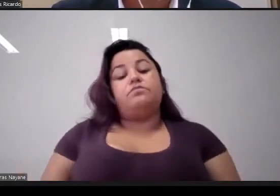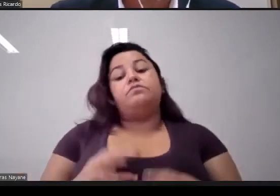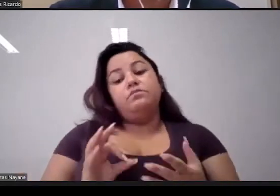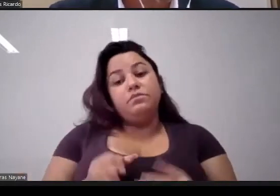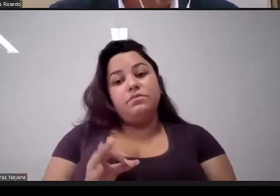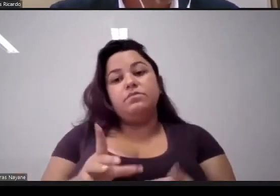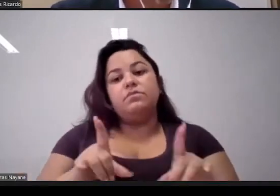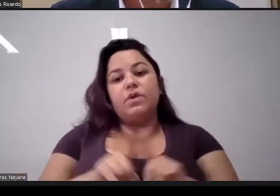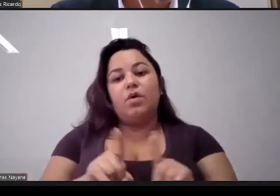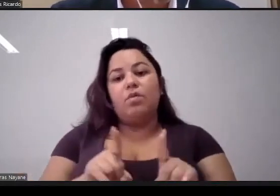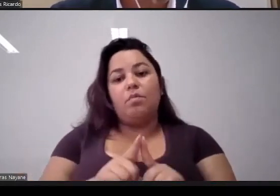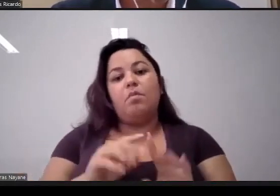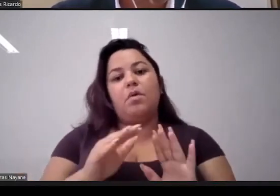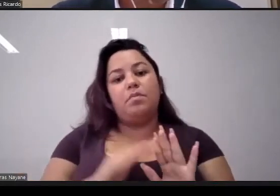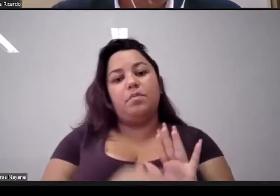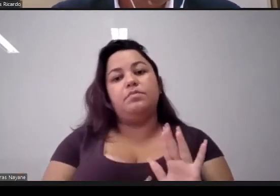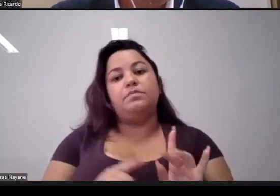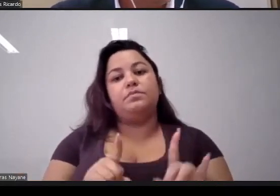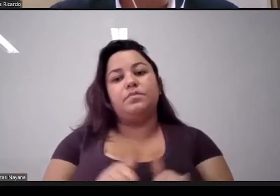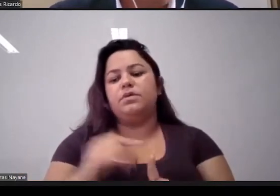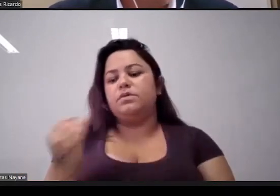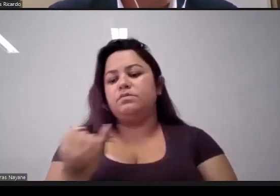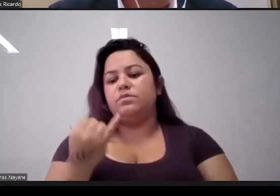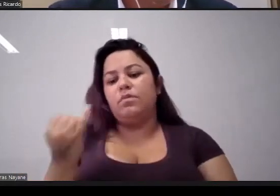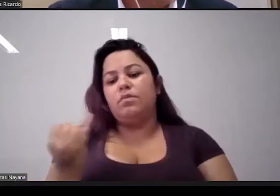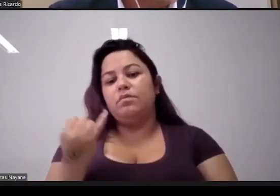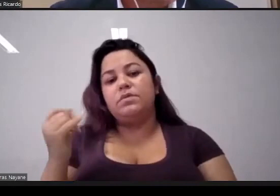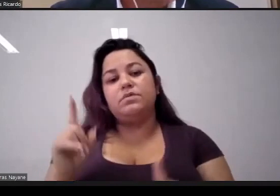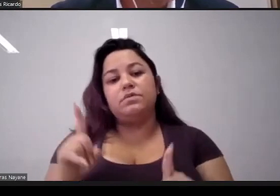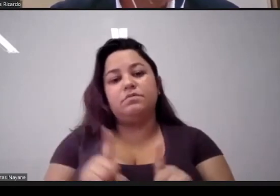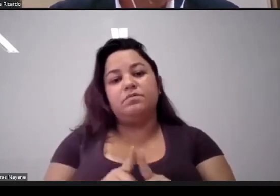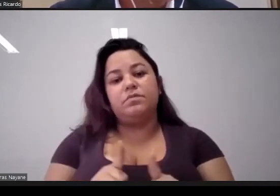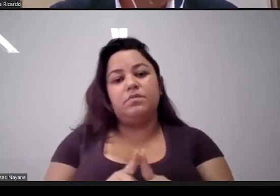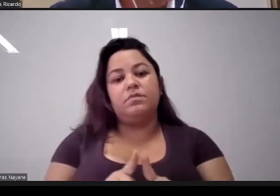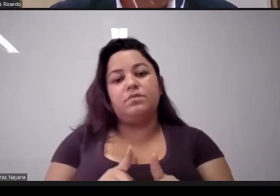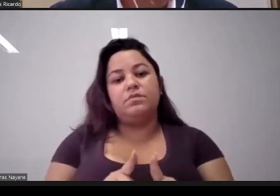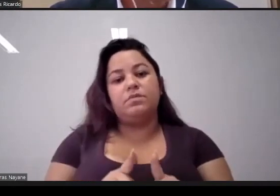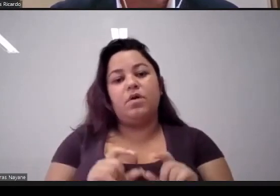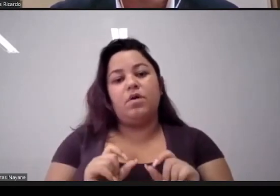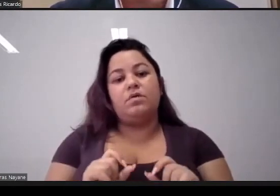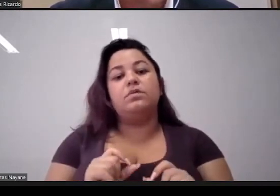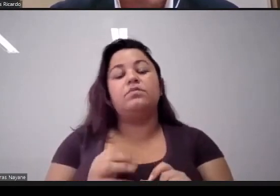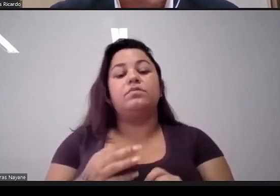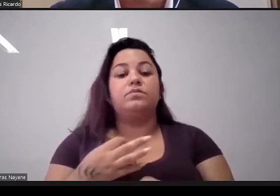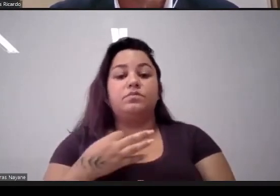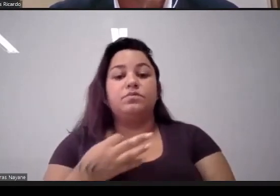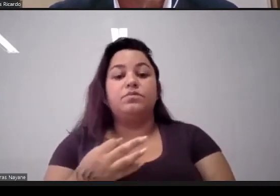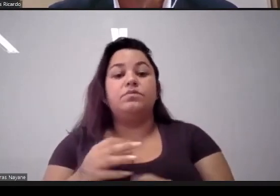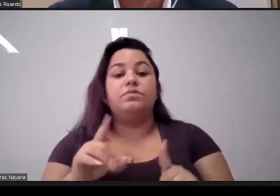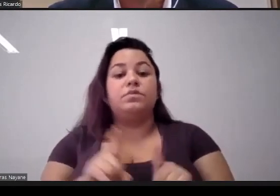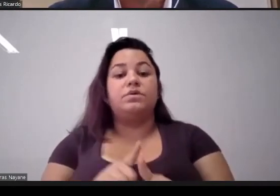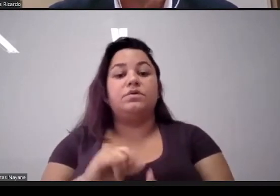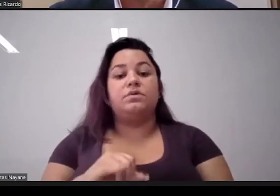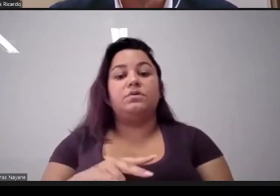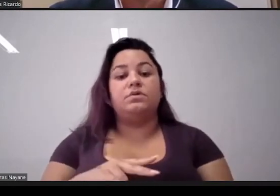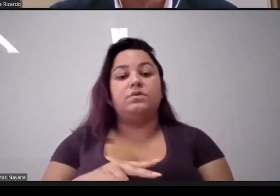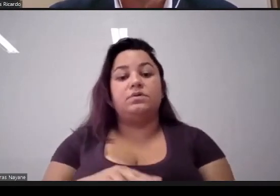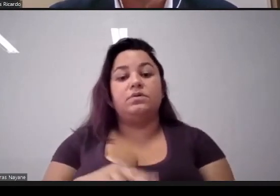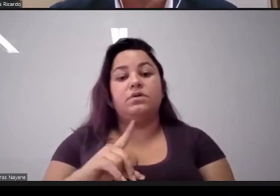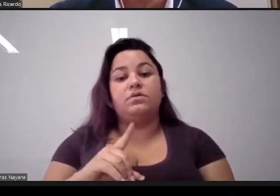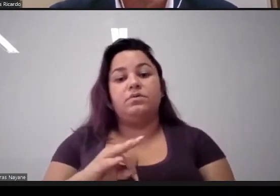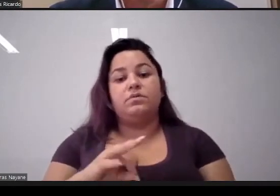working well. Obviously, you have a parcel of the population that have